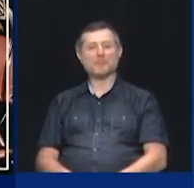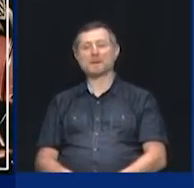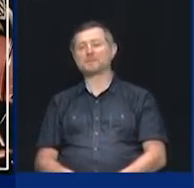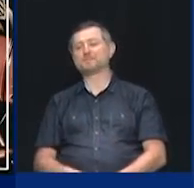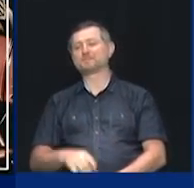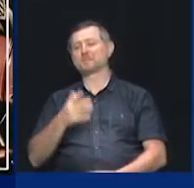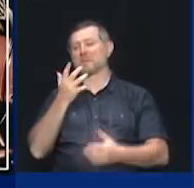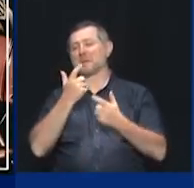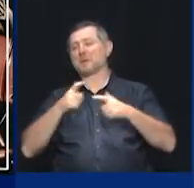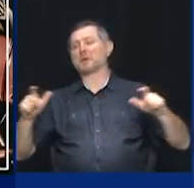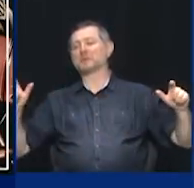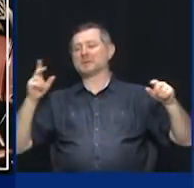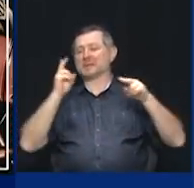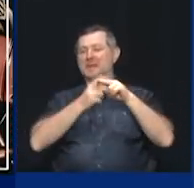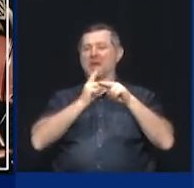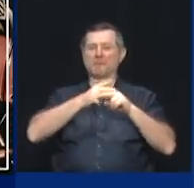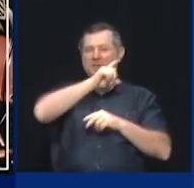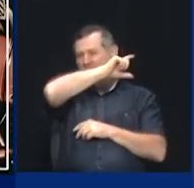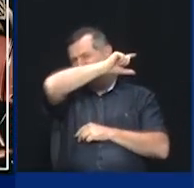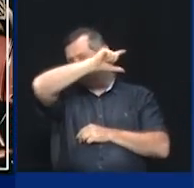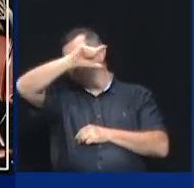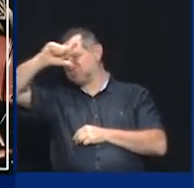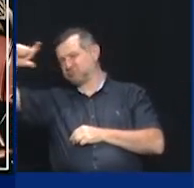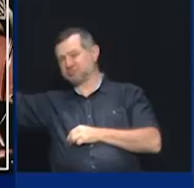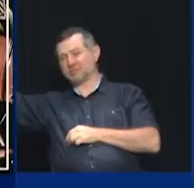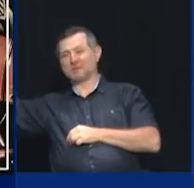the wall. And